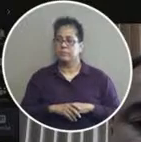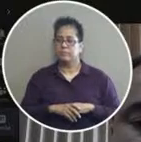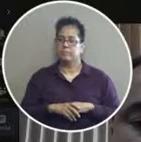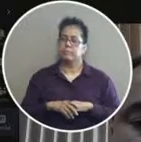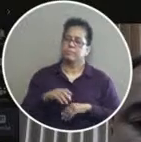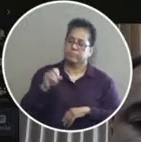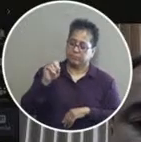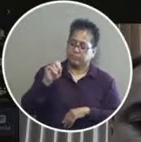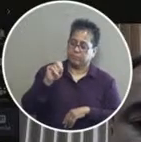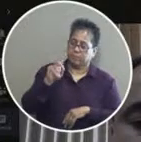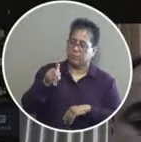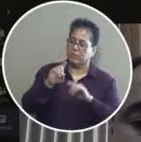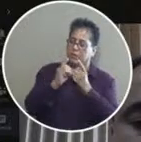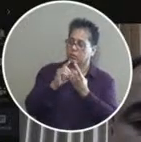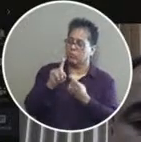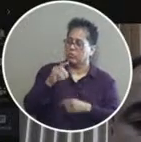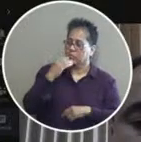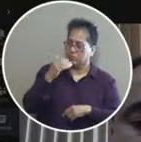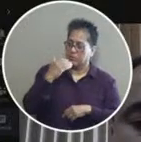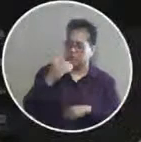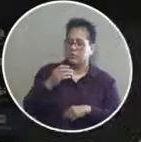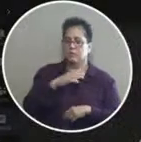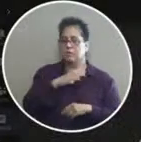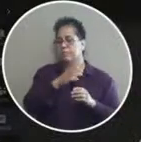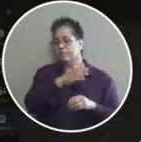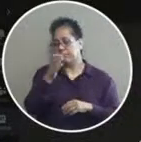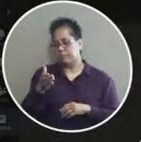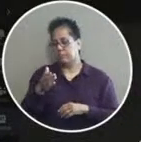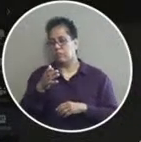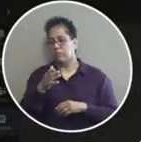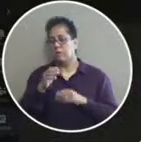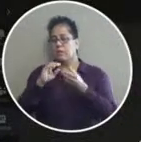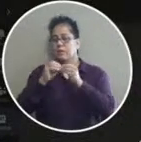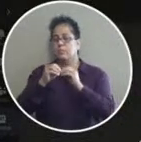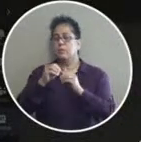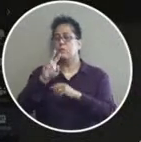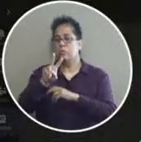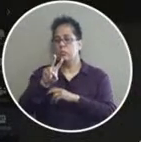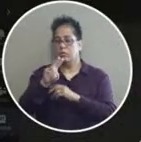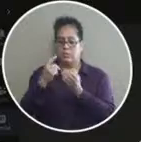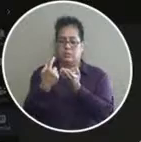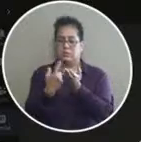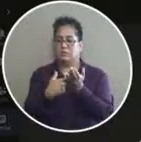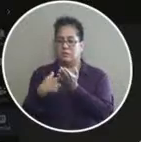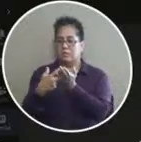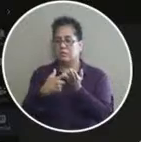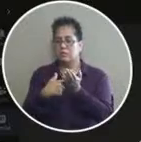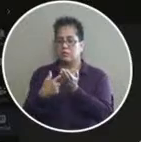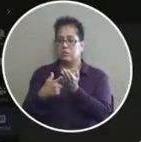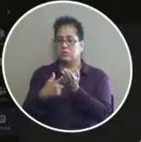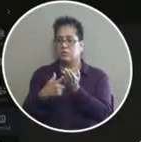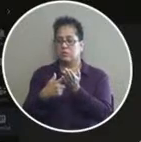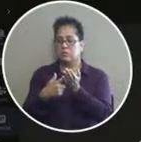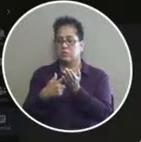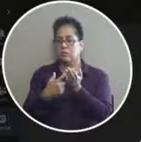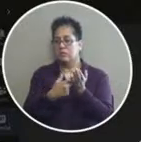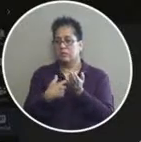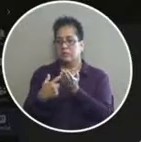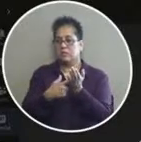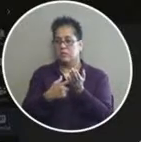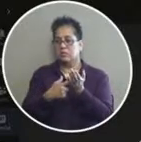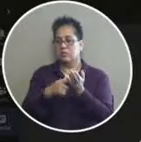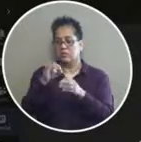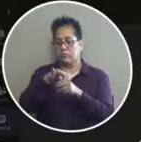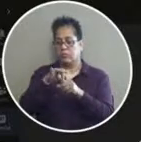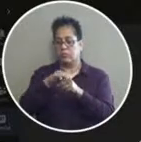Again, thank you and thank you. Okay, let's go, Laura. Yes, sir. Item number 2 is discussion. Item number 2 is discussion and action